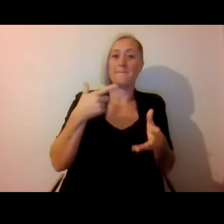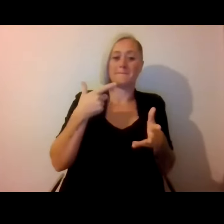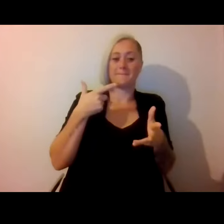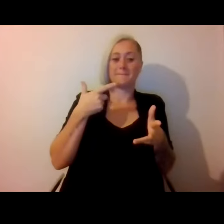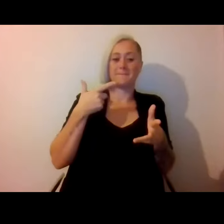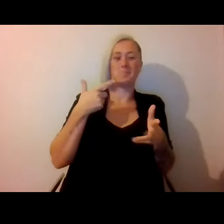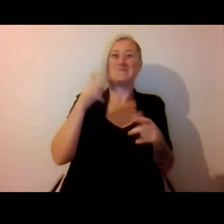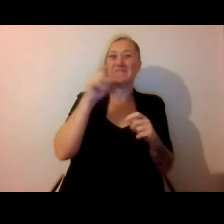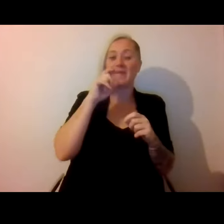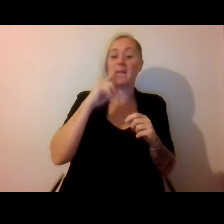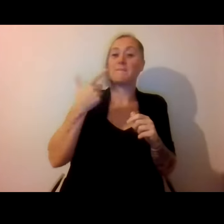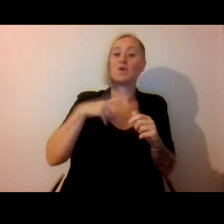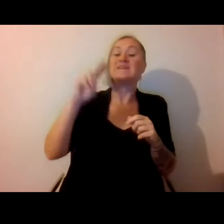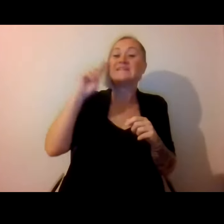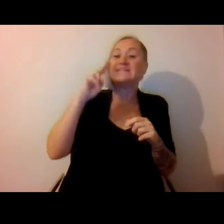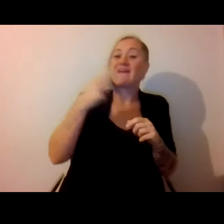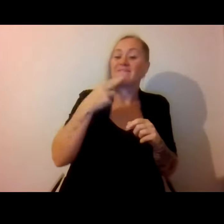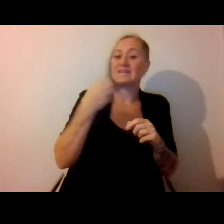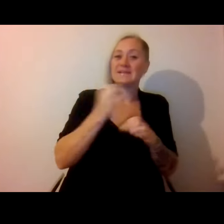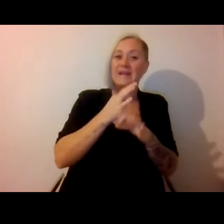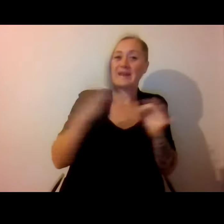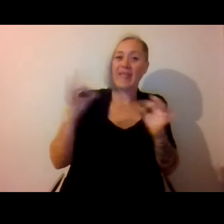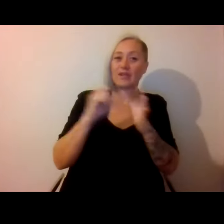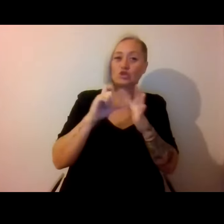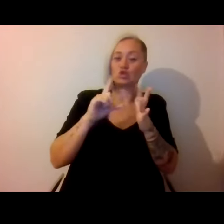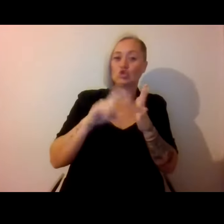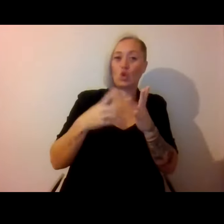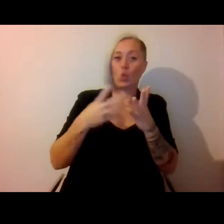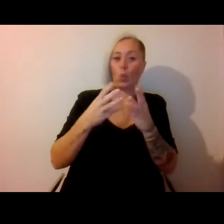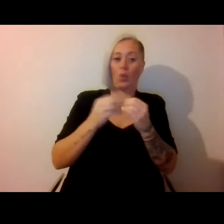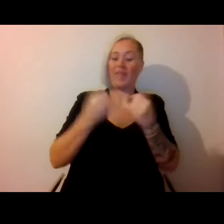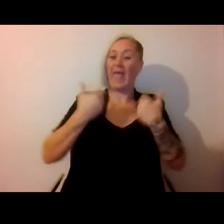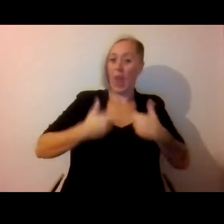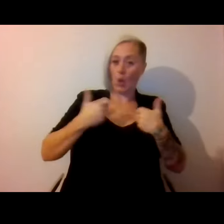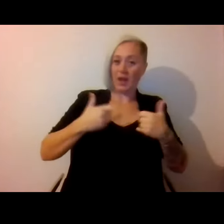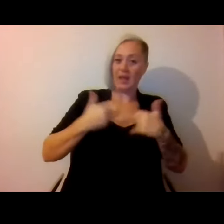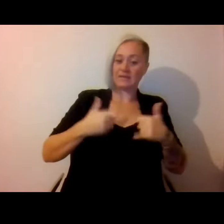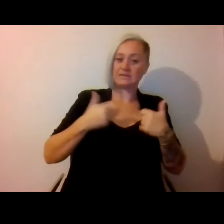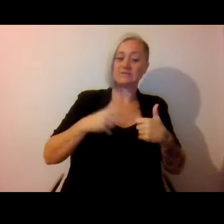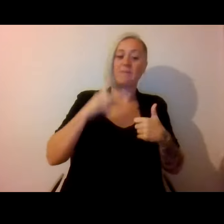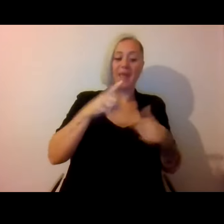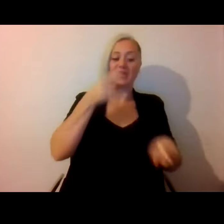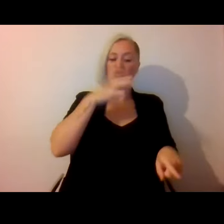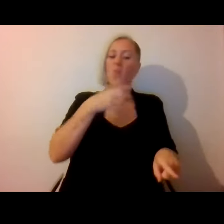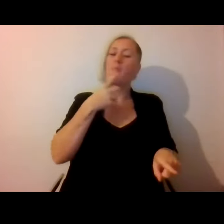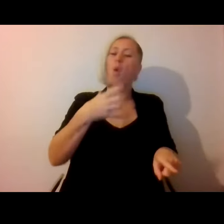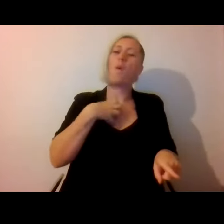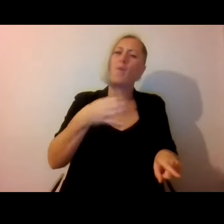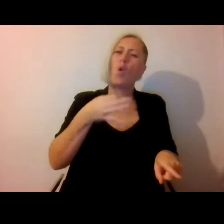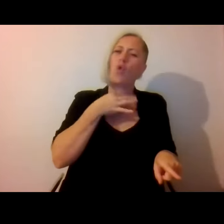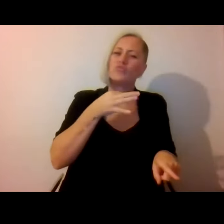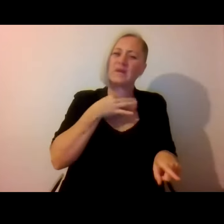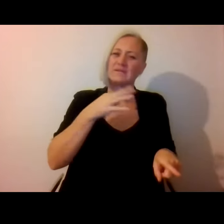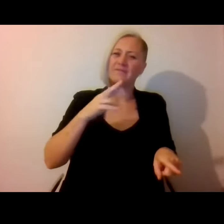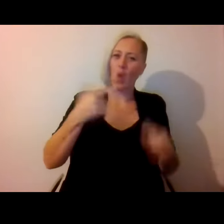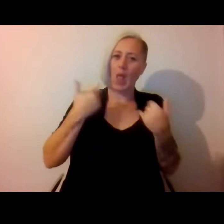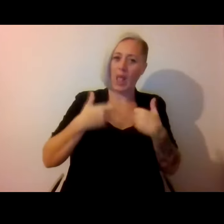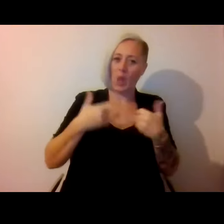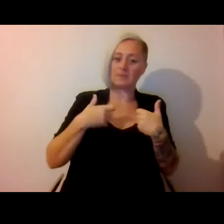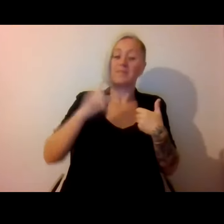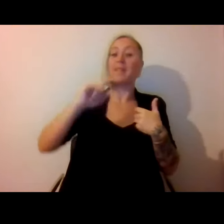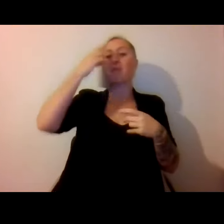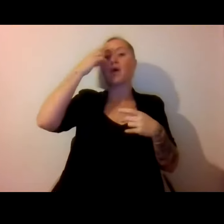deafness has got nothing to do with susceptibility to illness. And yet, these parents thought that